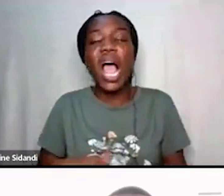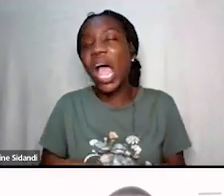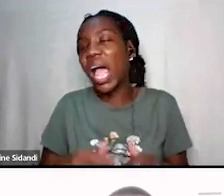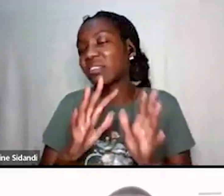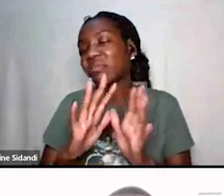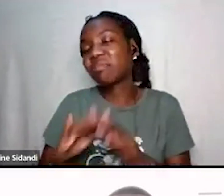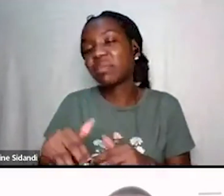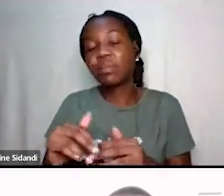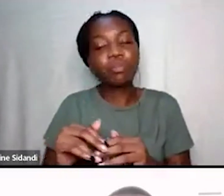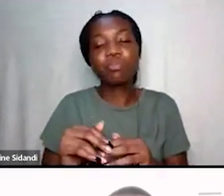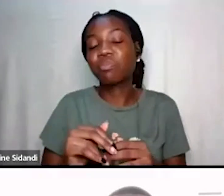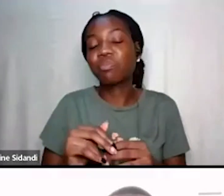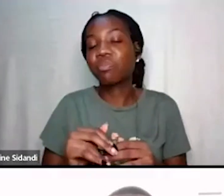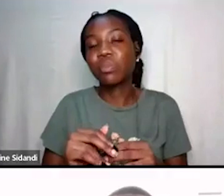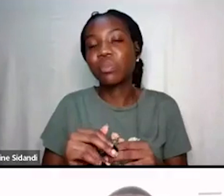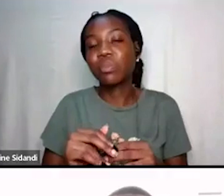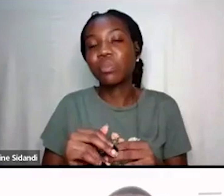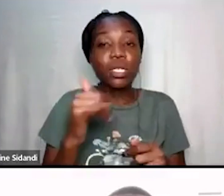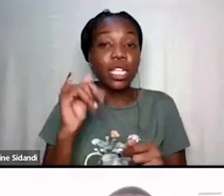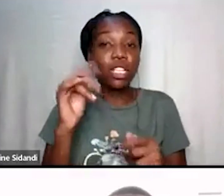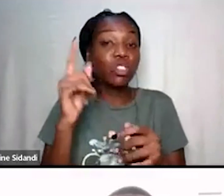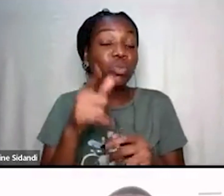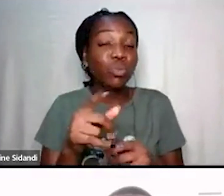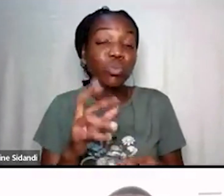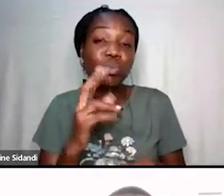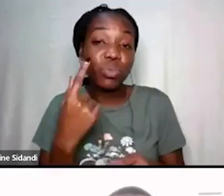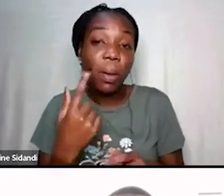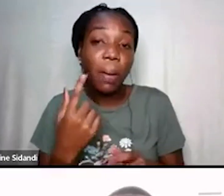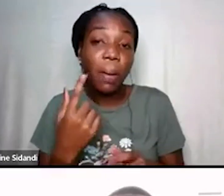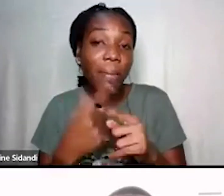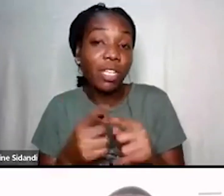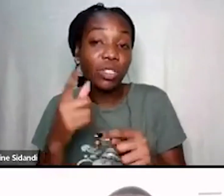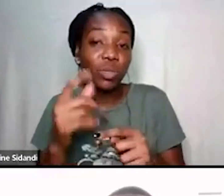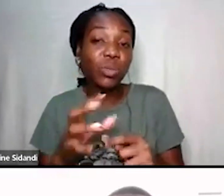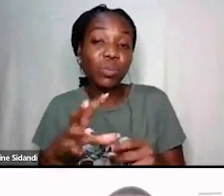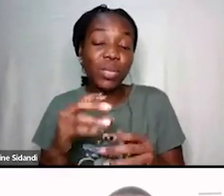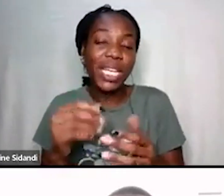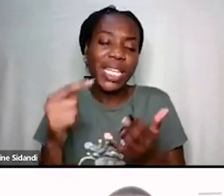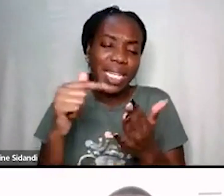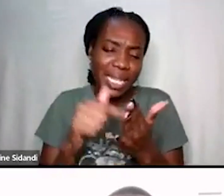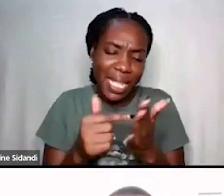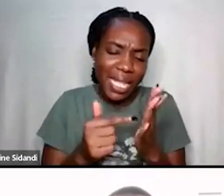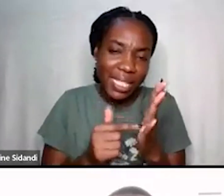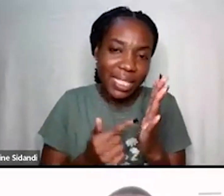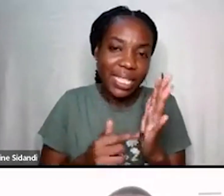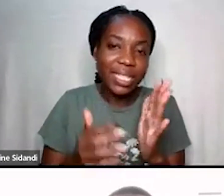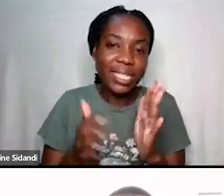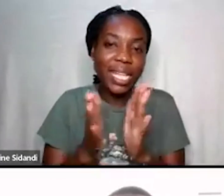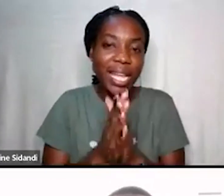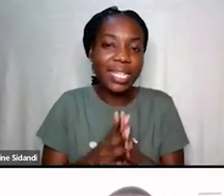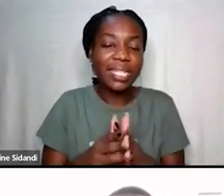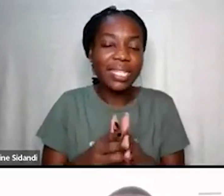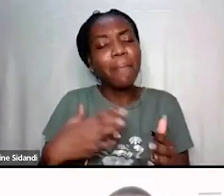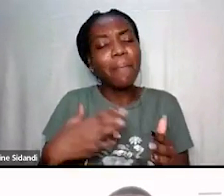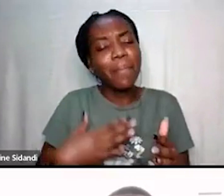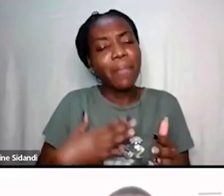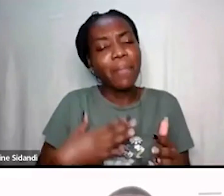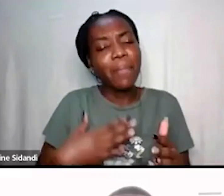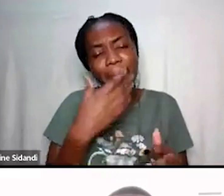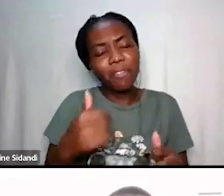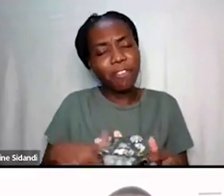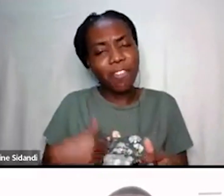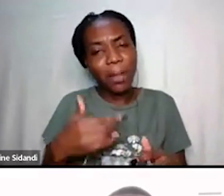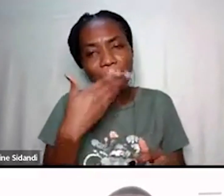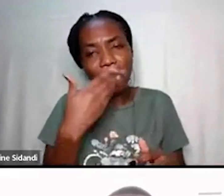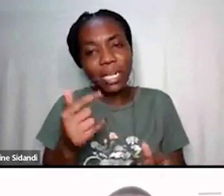naturally that is who you are, but you are taking details. And by the way, I would rather you network with only 3